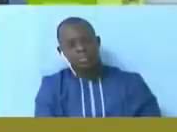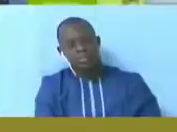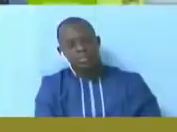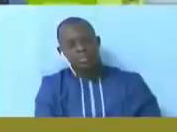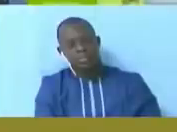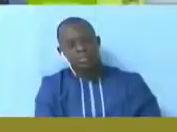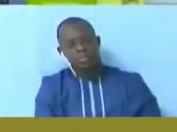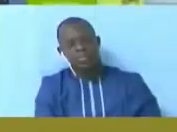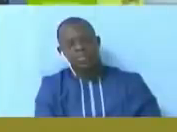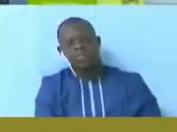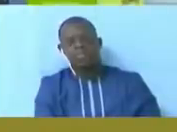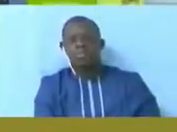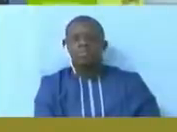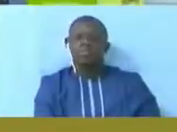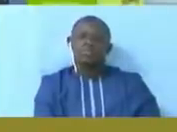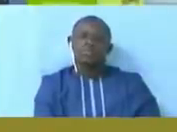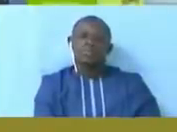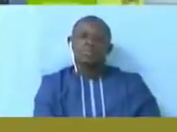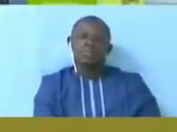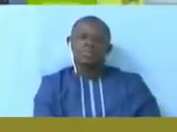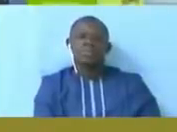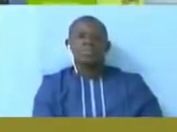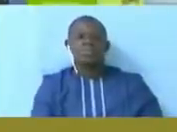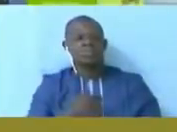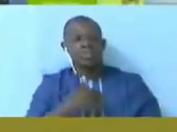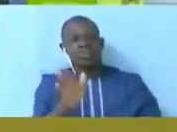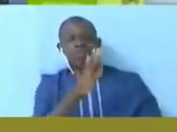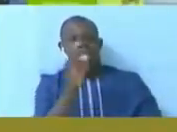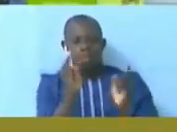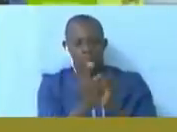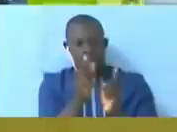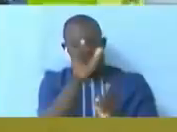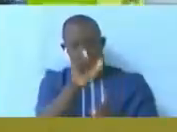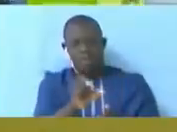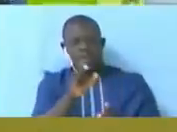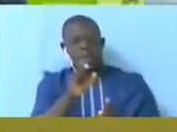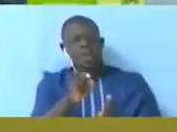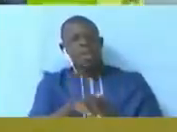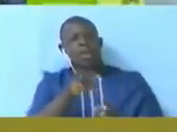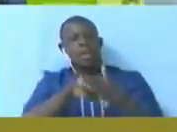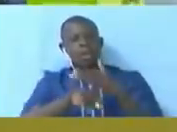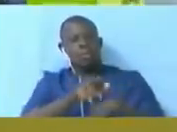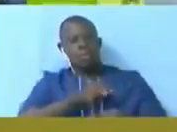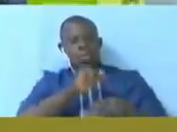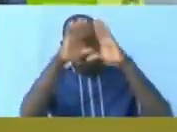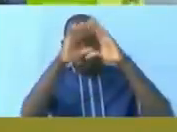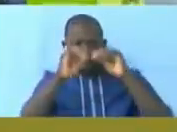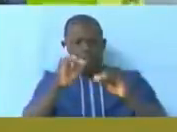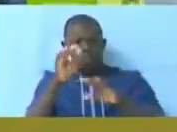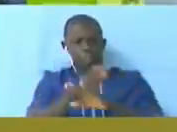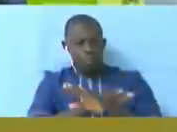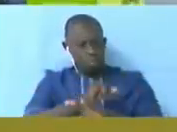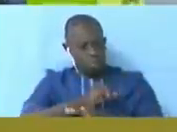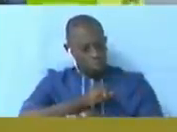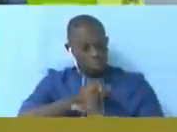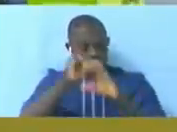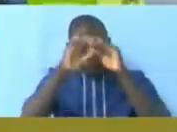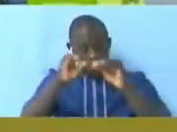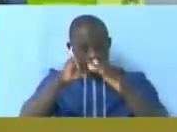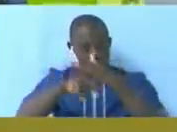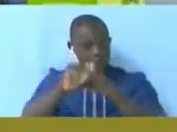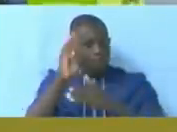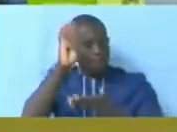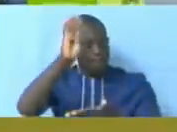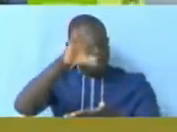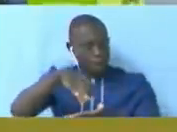mule yende mba fala ye inatale bijan. So I went to meet him in the office, then their office was in Banjul. Utumole mulita ntata bayindi